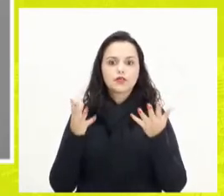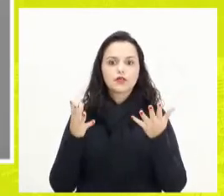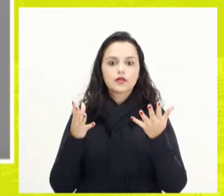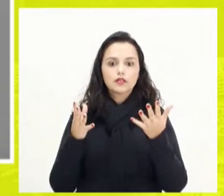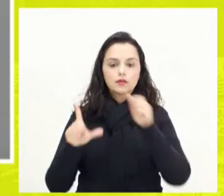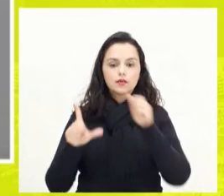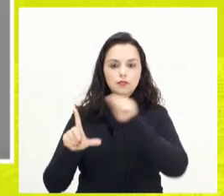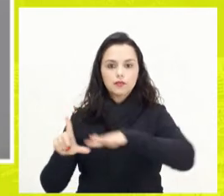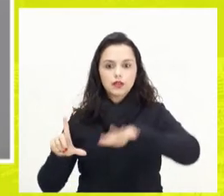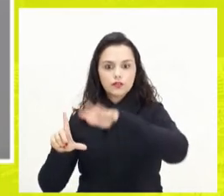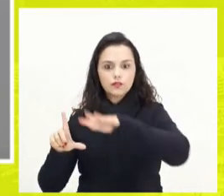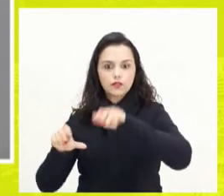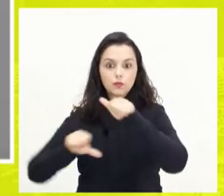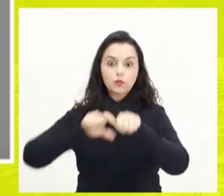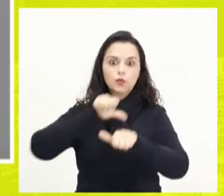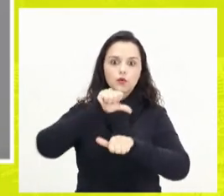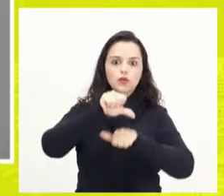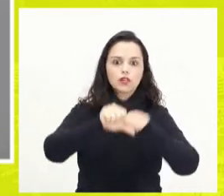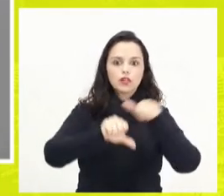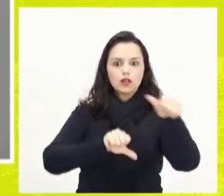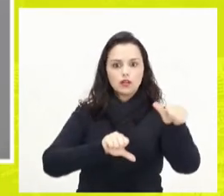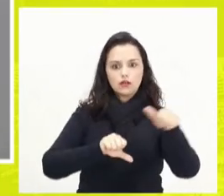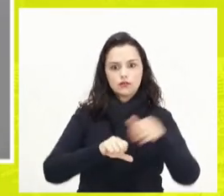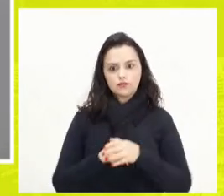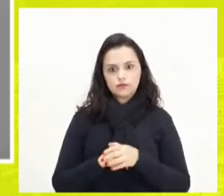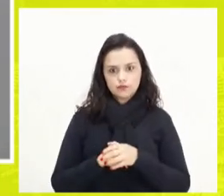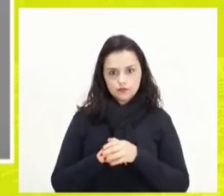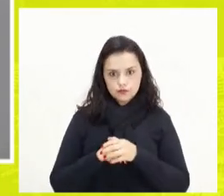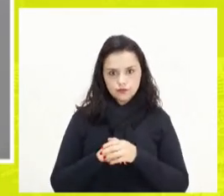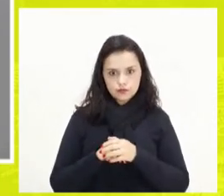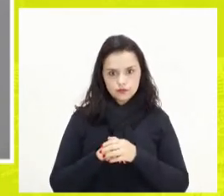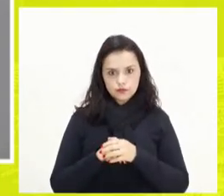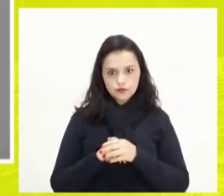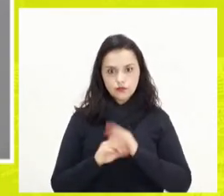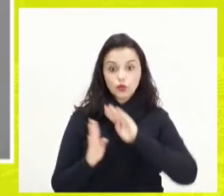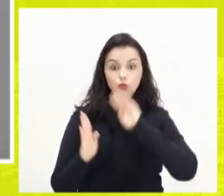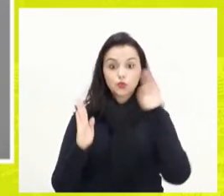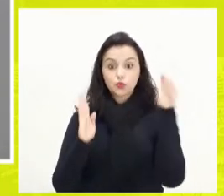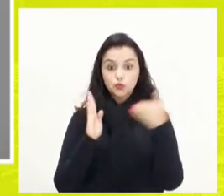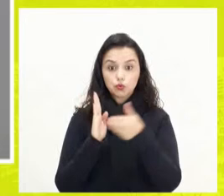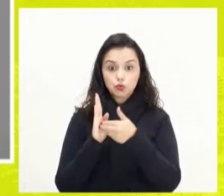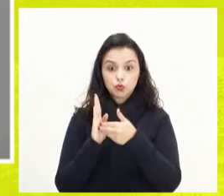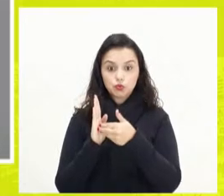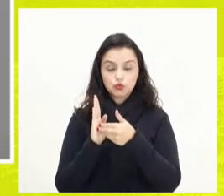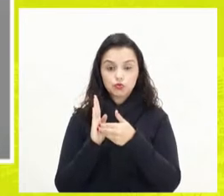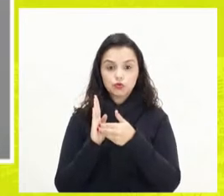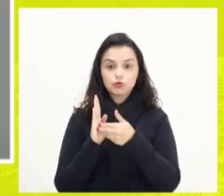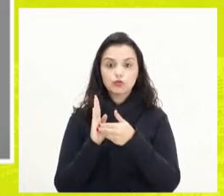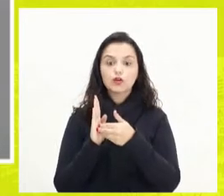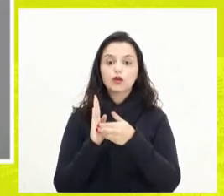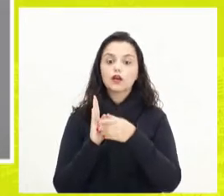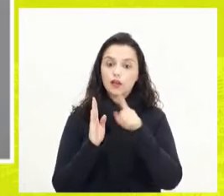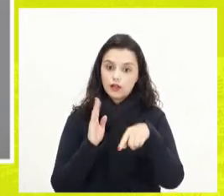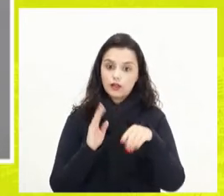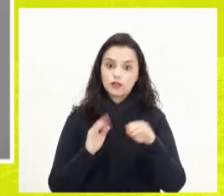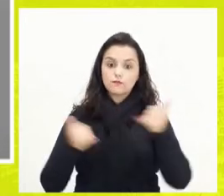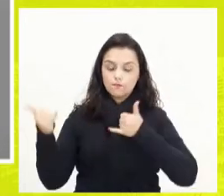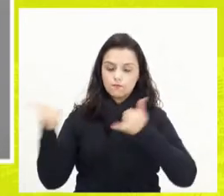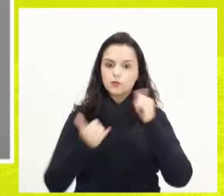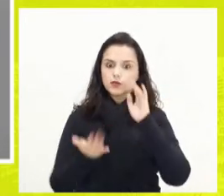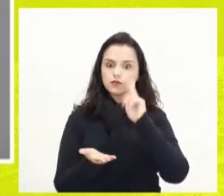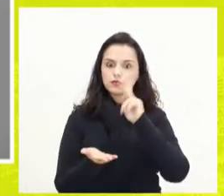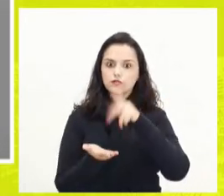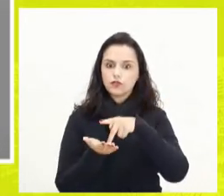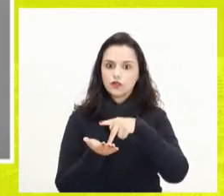like showing that there was a kind like a fact check account and trying to say